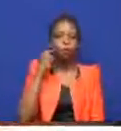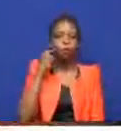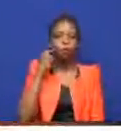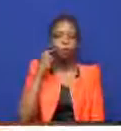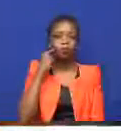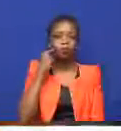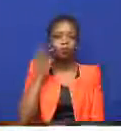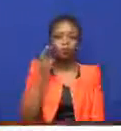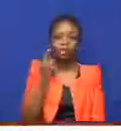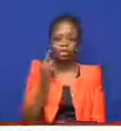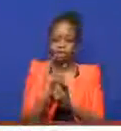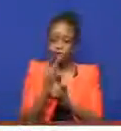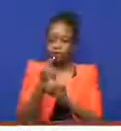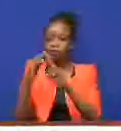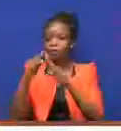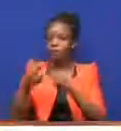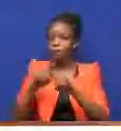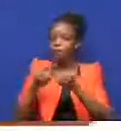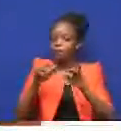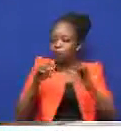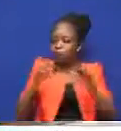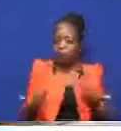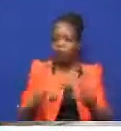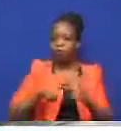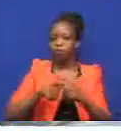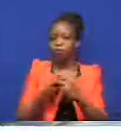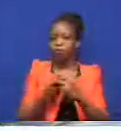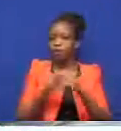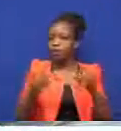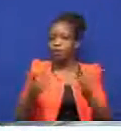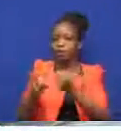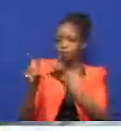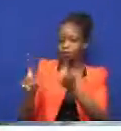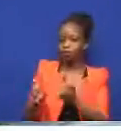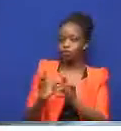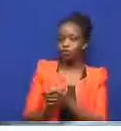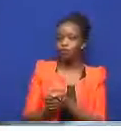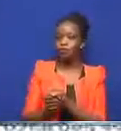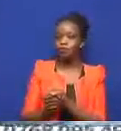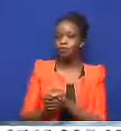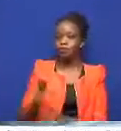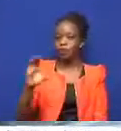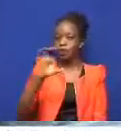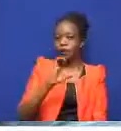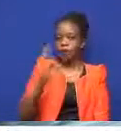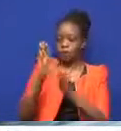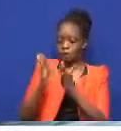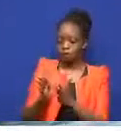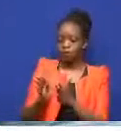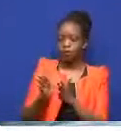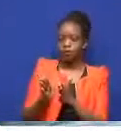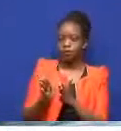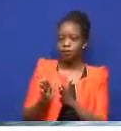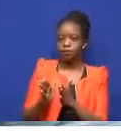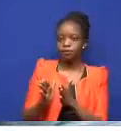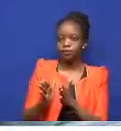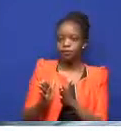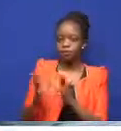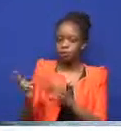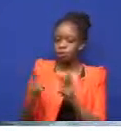client after the other. But how did they start? It is a contractor, and my mom sells